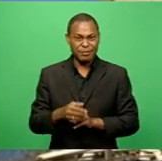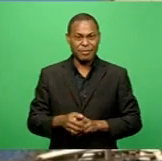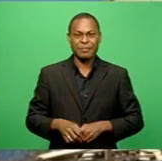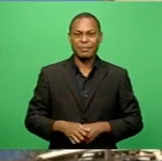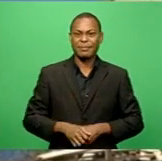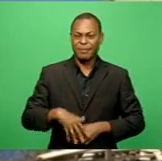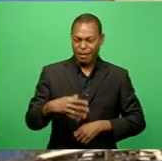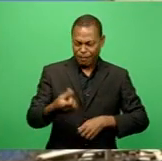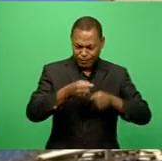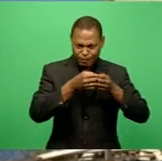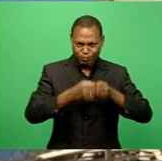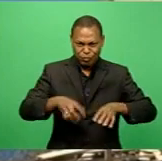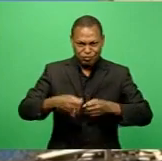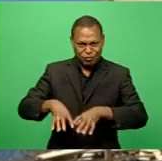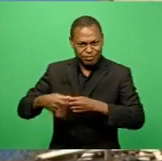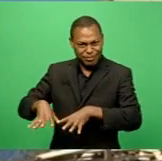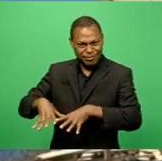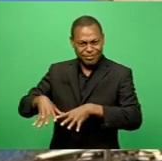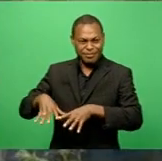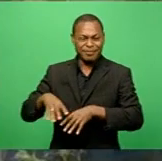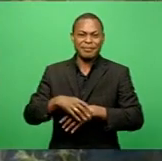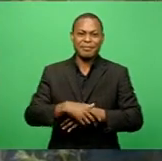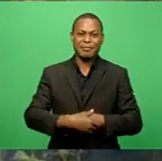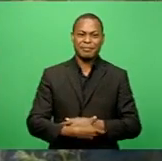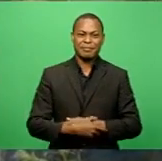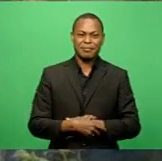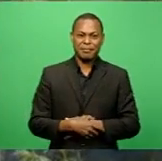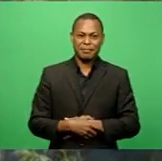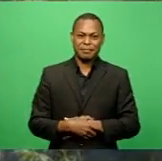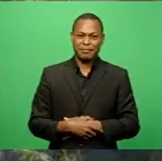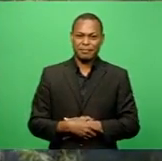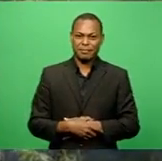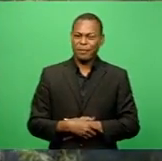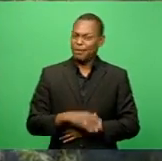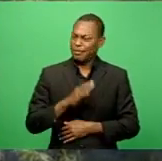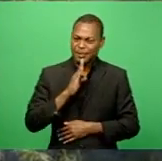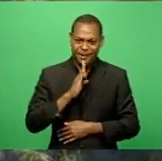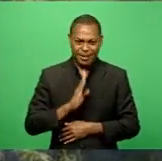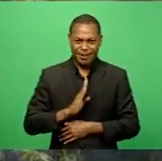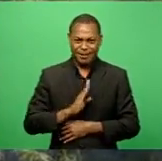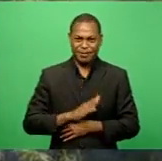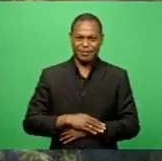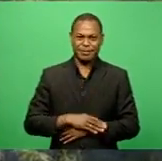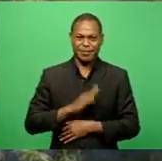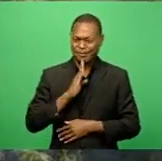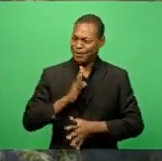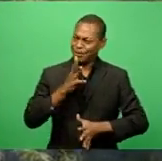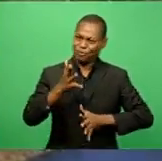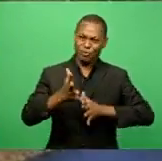took some direct impact from the cyclone. Really sad story.